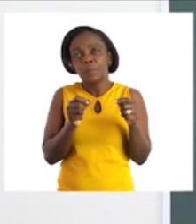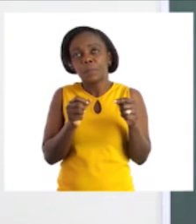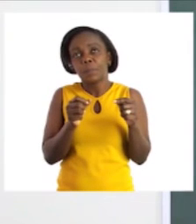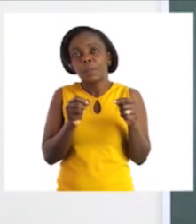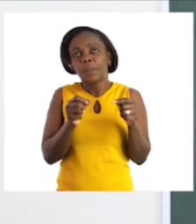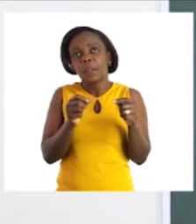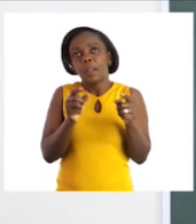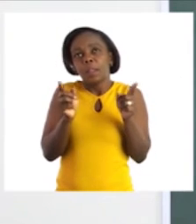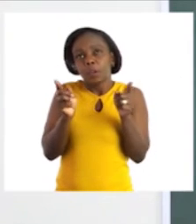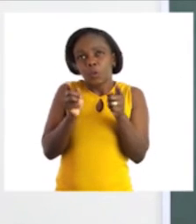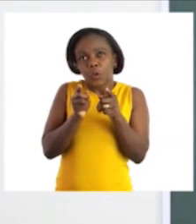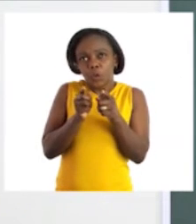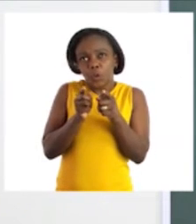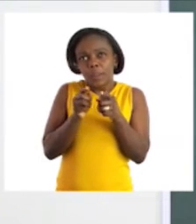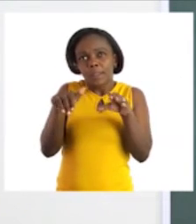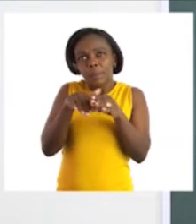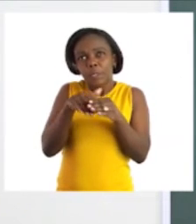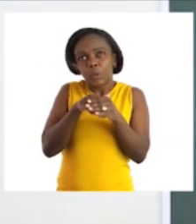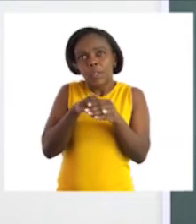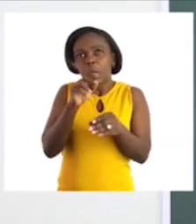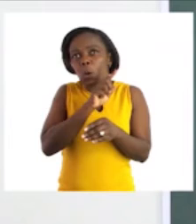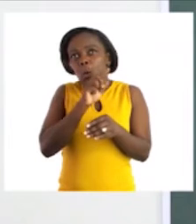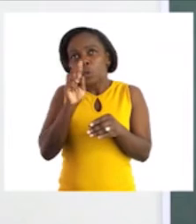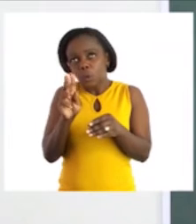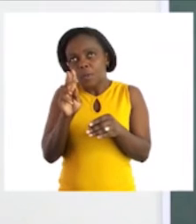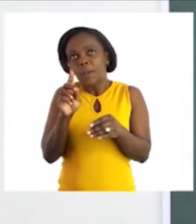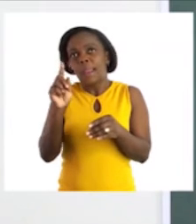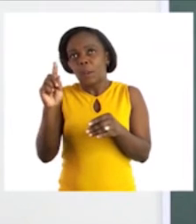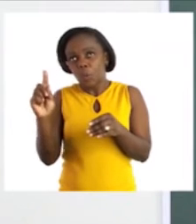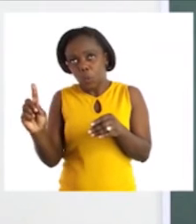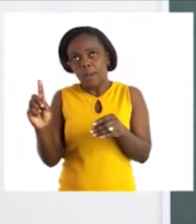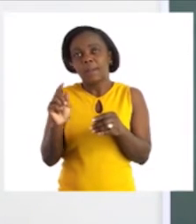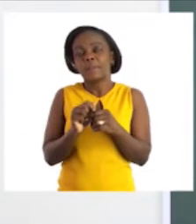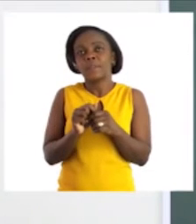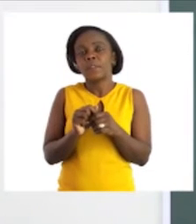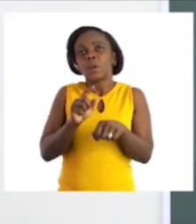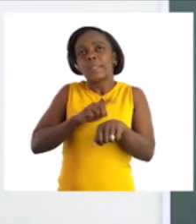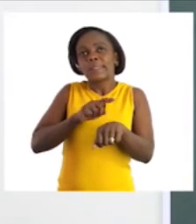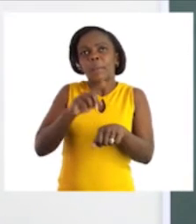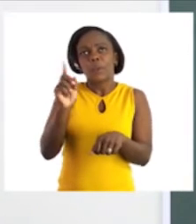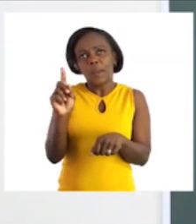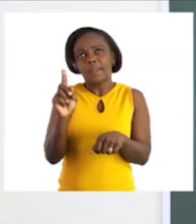and what? 12 and 1. So, what time would that be?